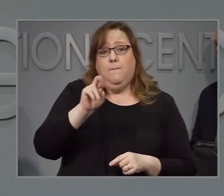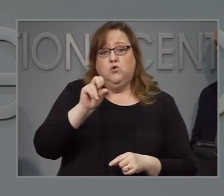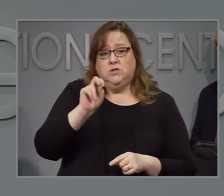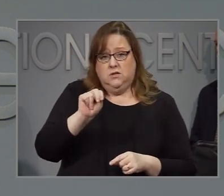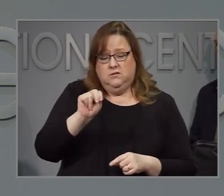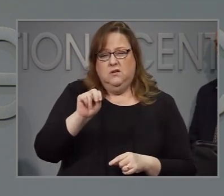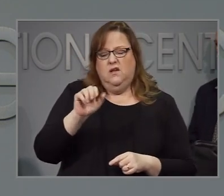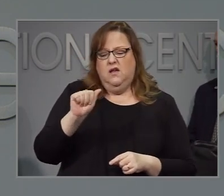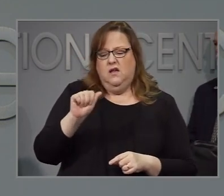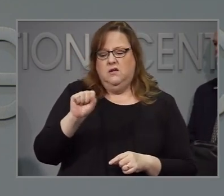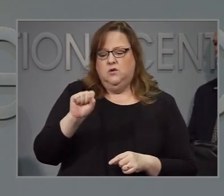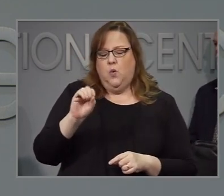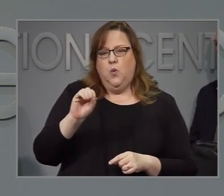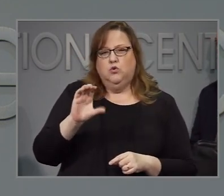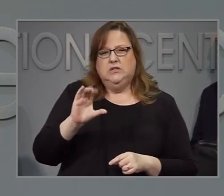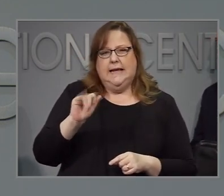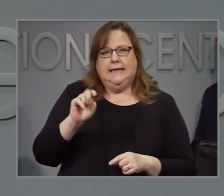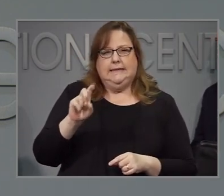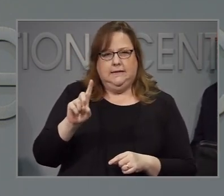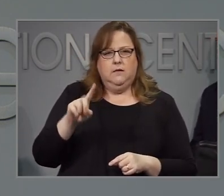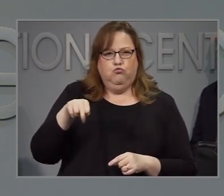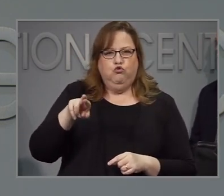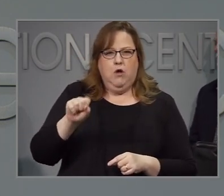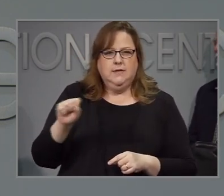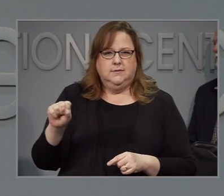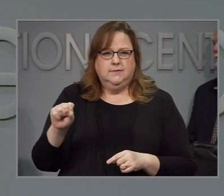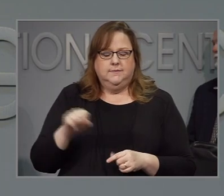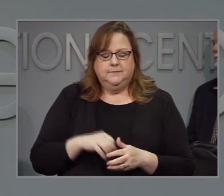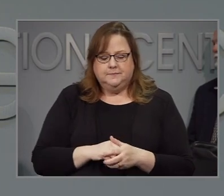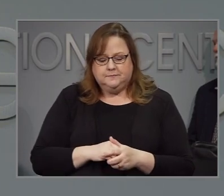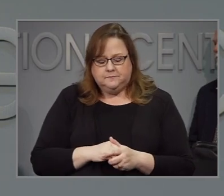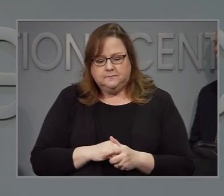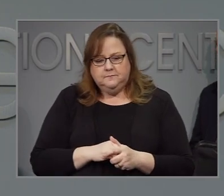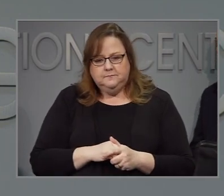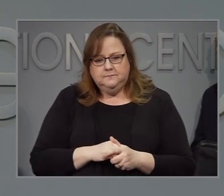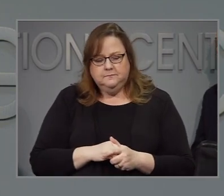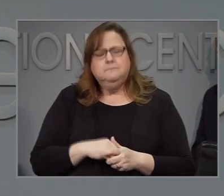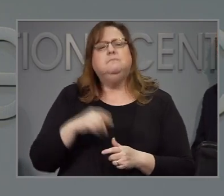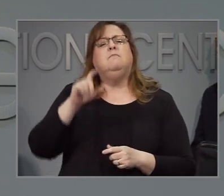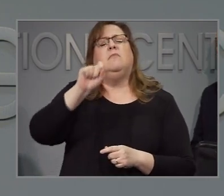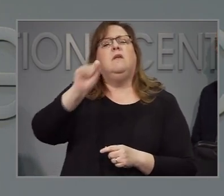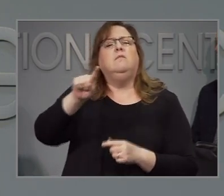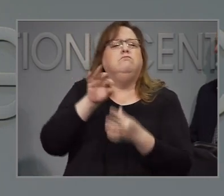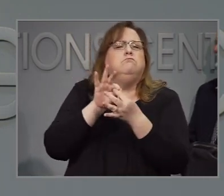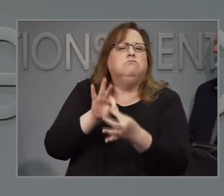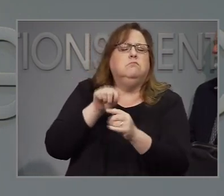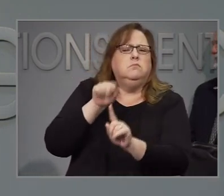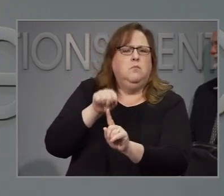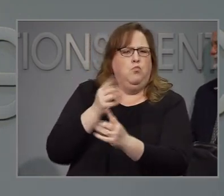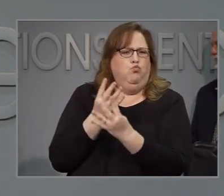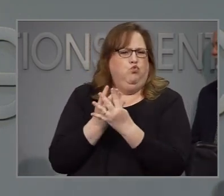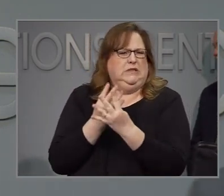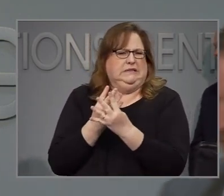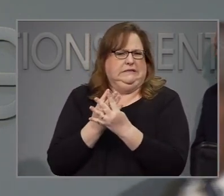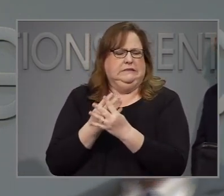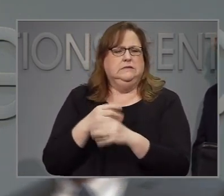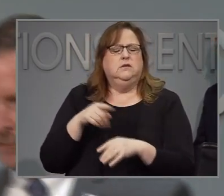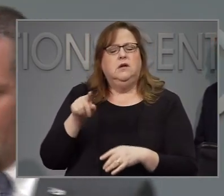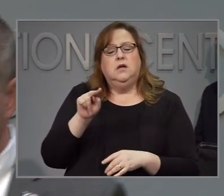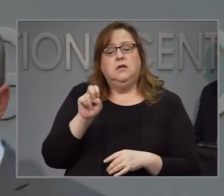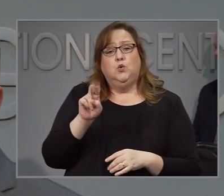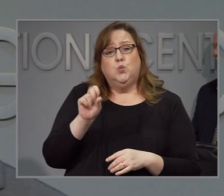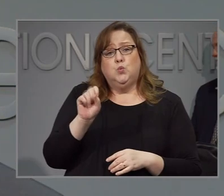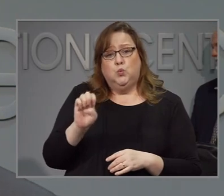And this is Gary Robertson with AP. This is for the prison commissioner. I wanted to talk about the News Correctional